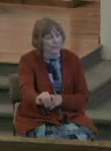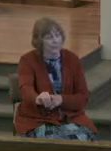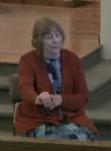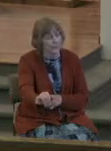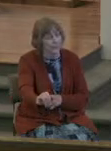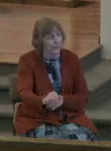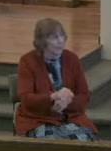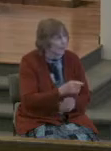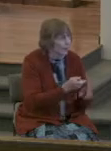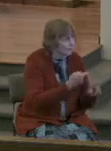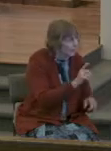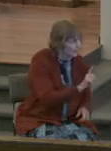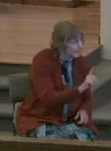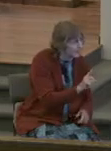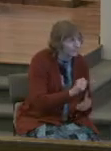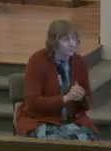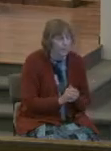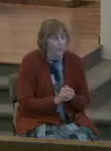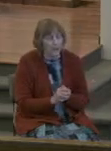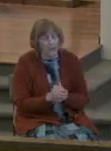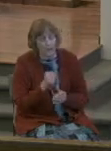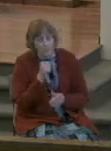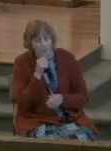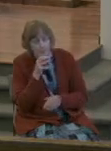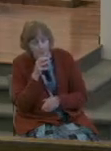Where are you from?